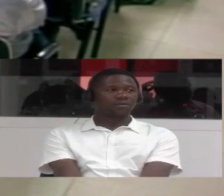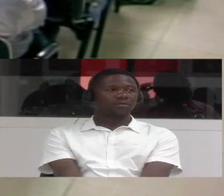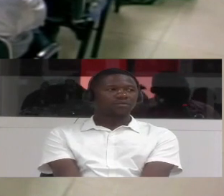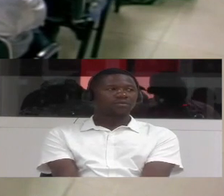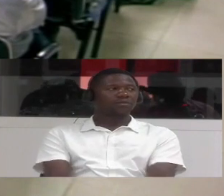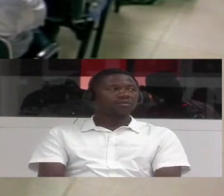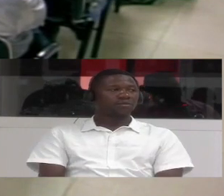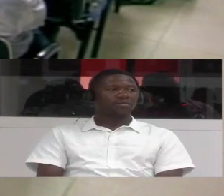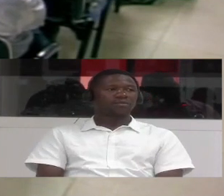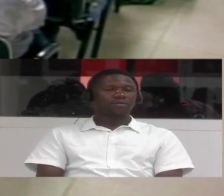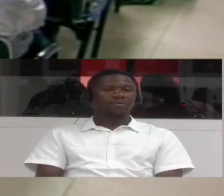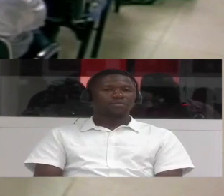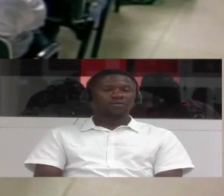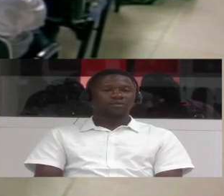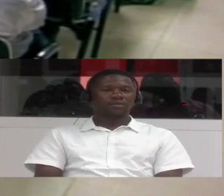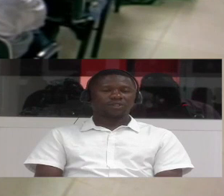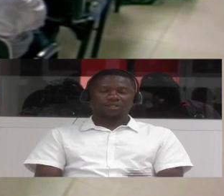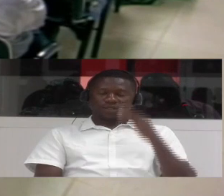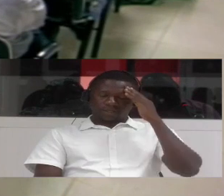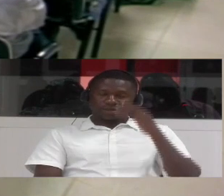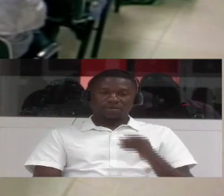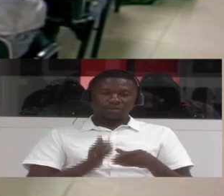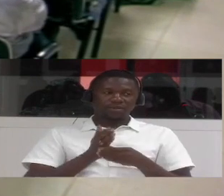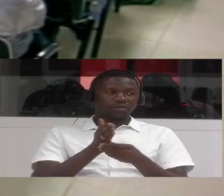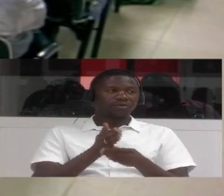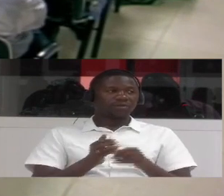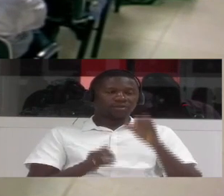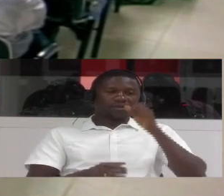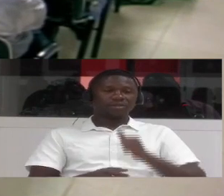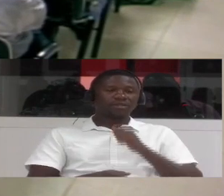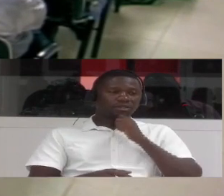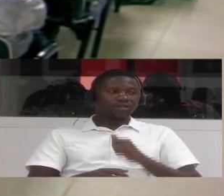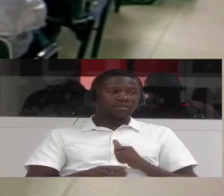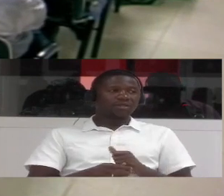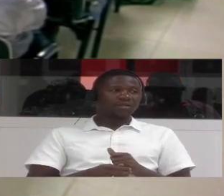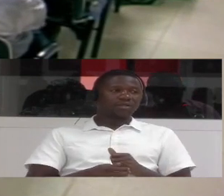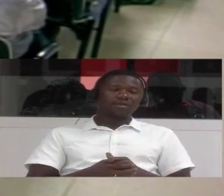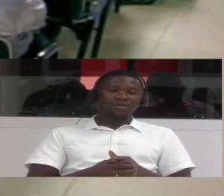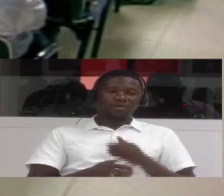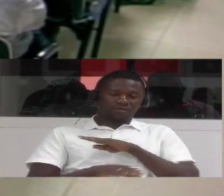Sorry. Thank you. Okay. Deputy Chair, you have the floor, please.